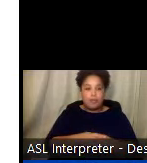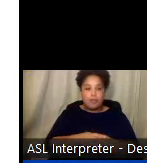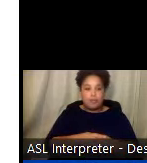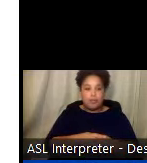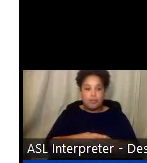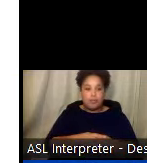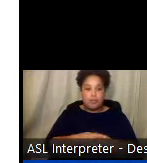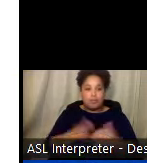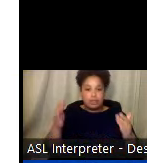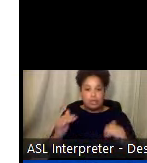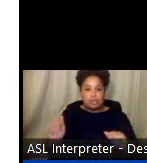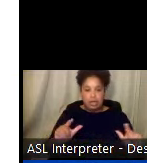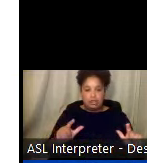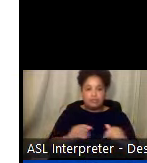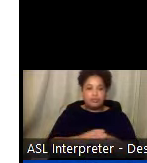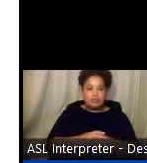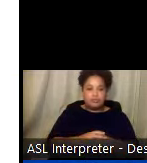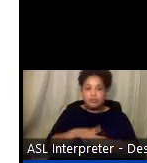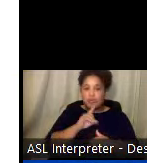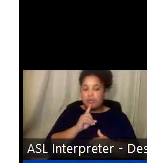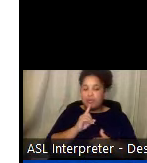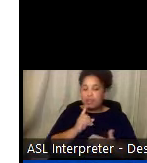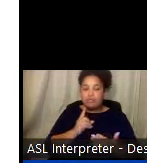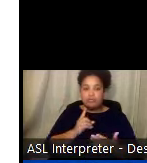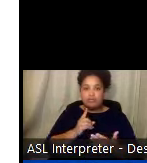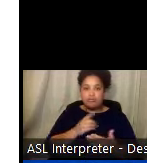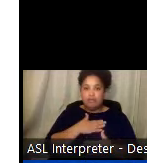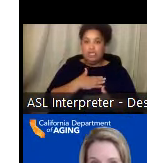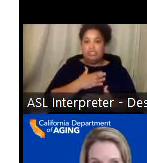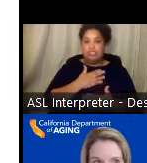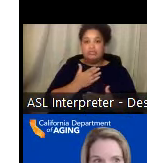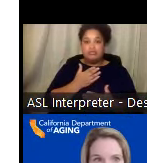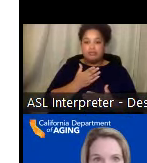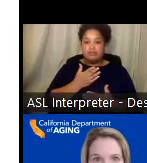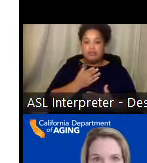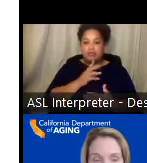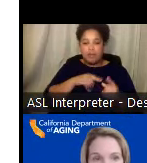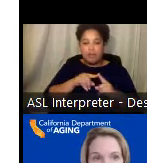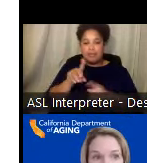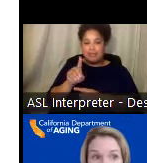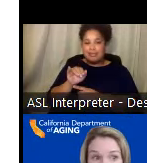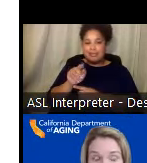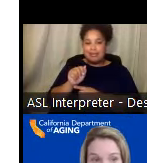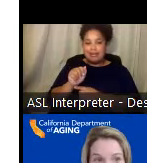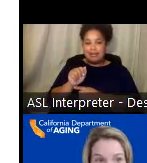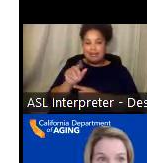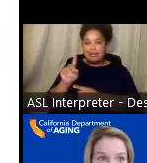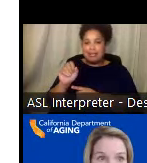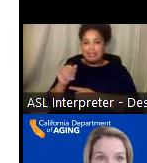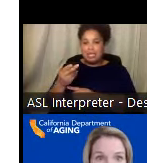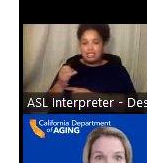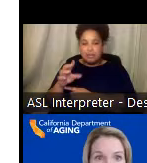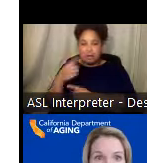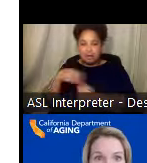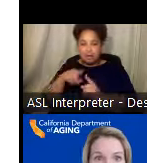we can go to the next slide, and I'm just really pleased. Again, this just talks about our data dashboard for aging. We also, one last thing, have